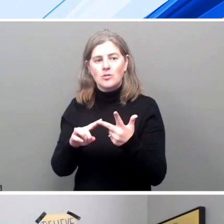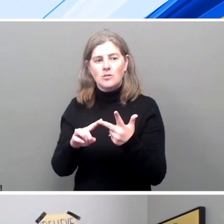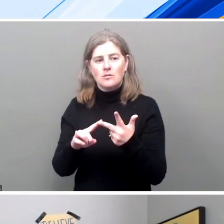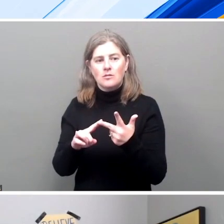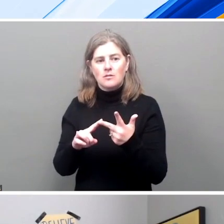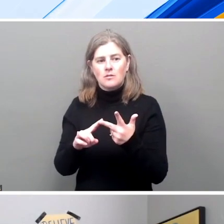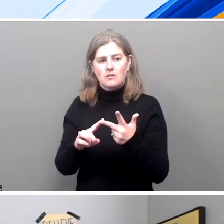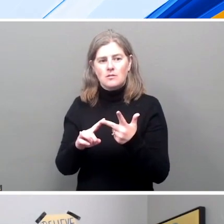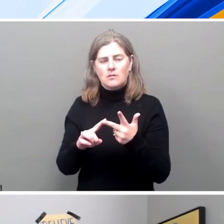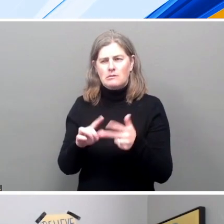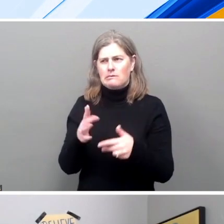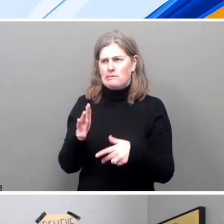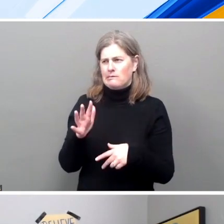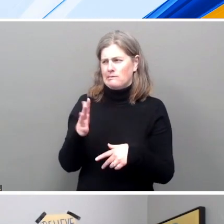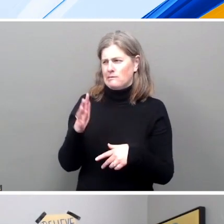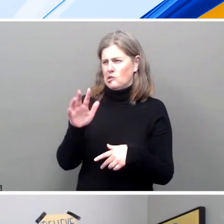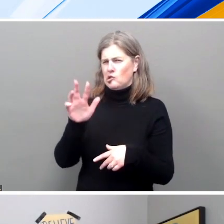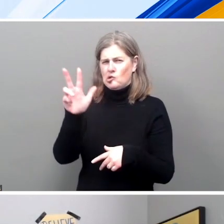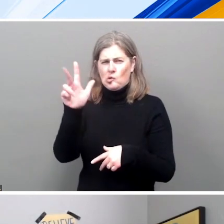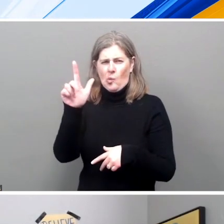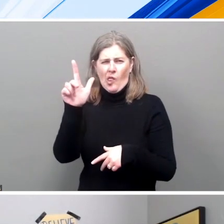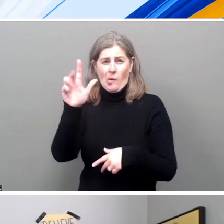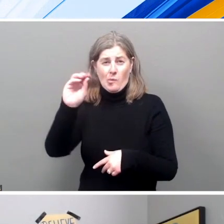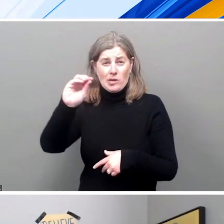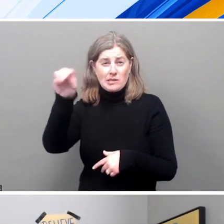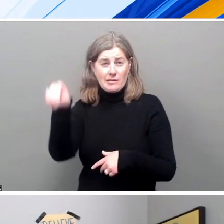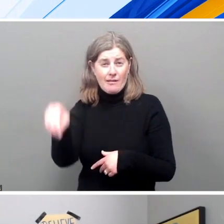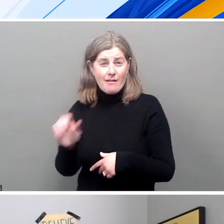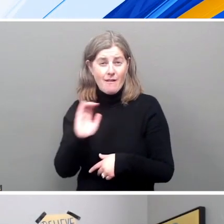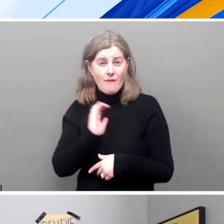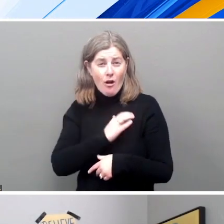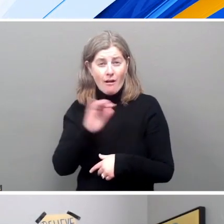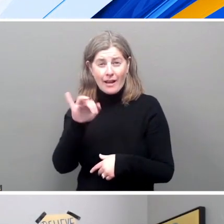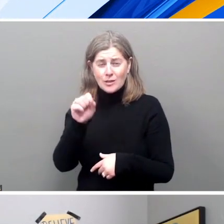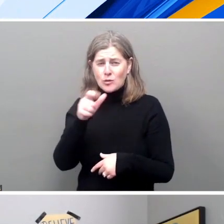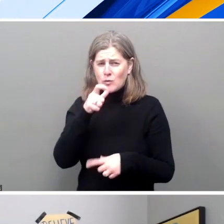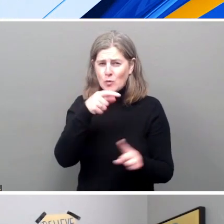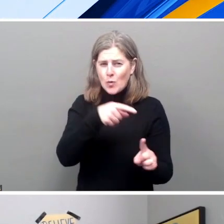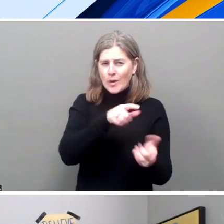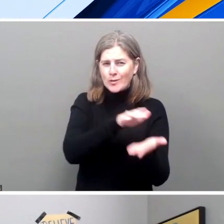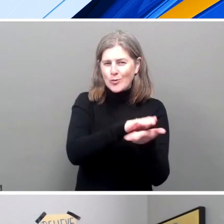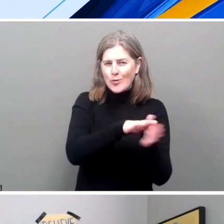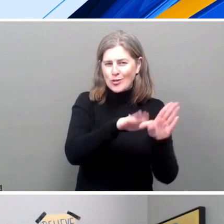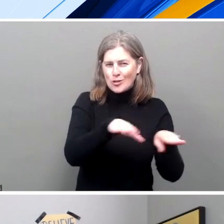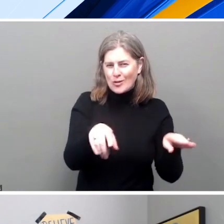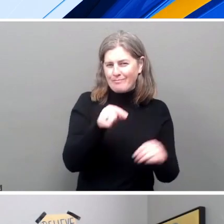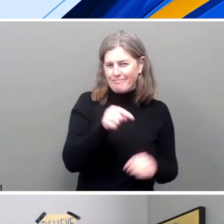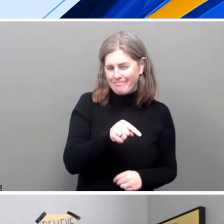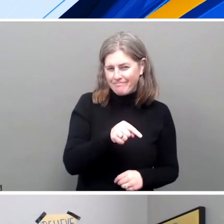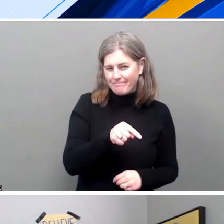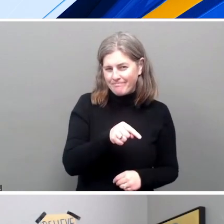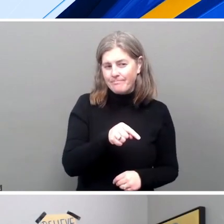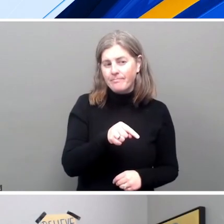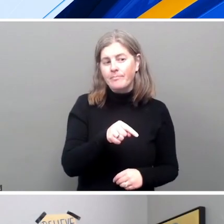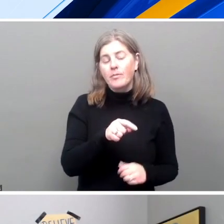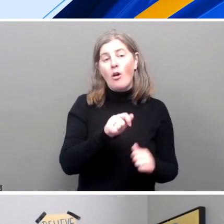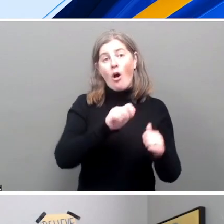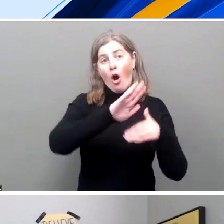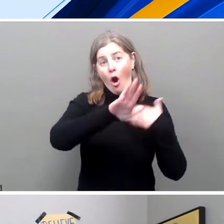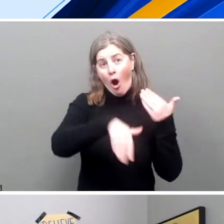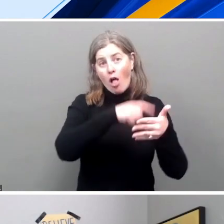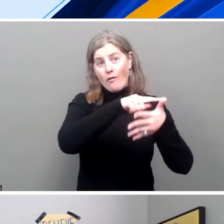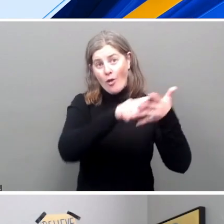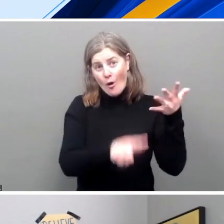nearly 23% of our cases are school-age children. So all of those cases